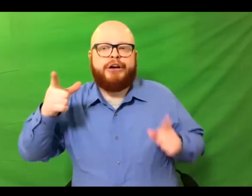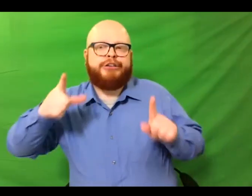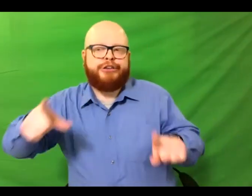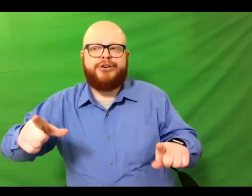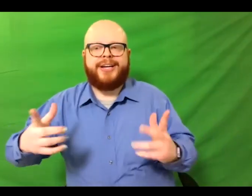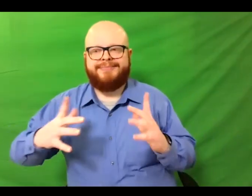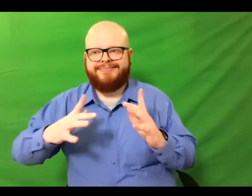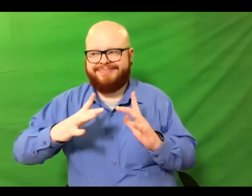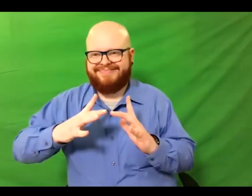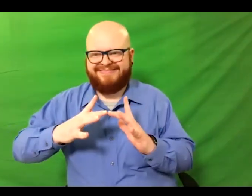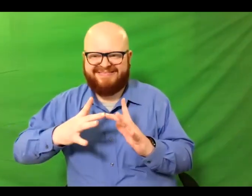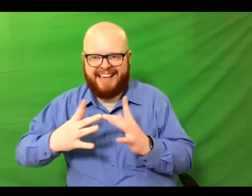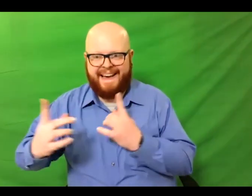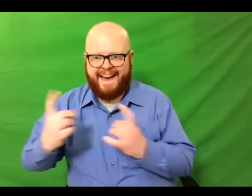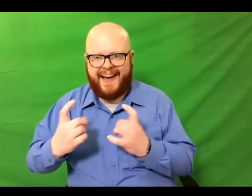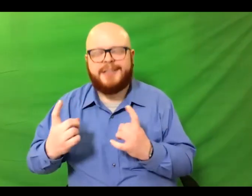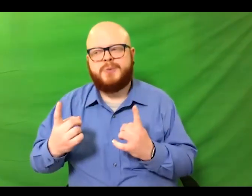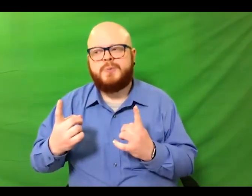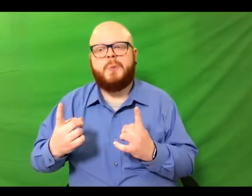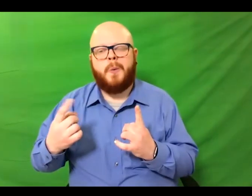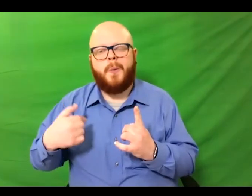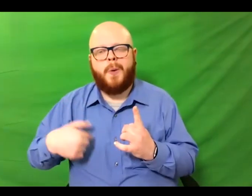different.